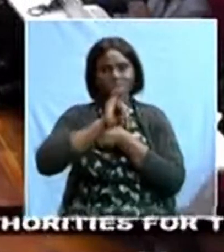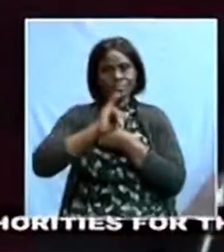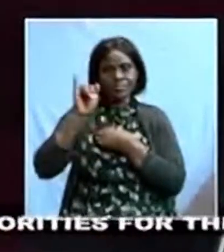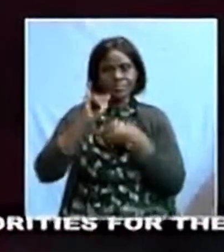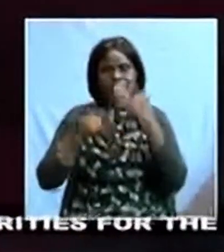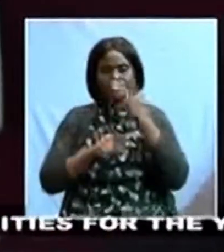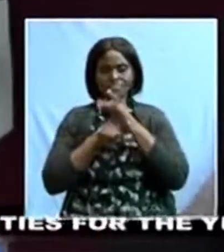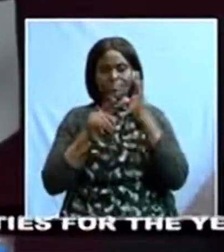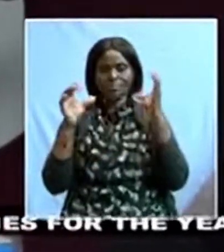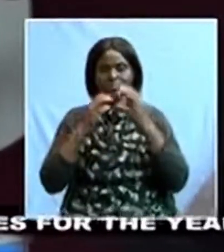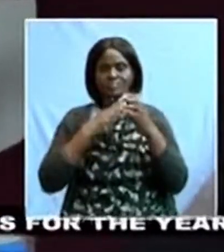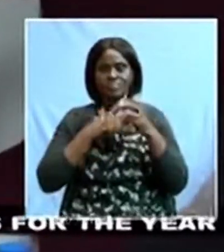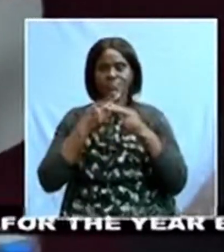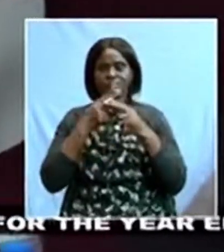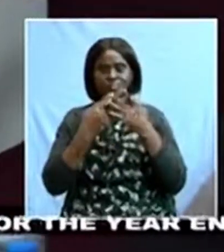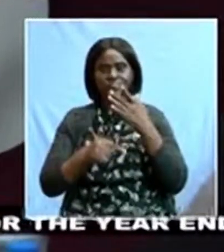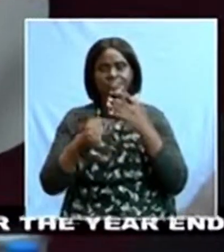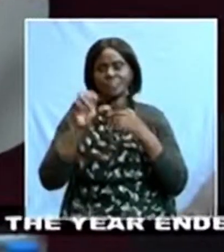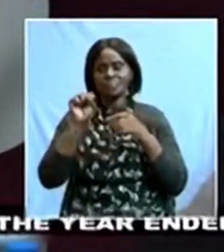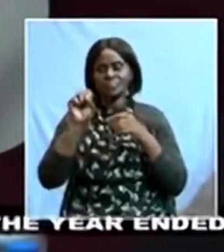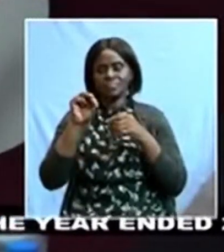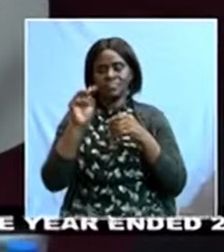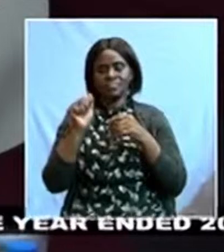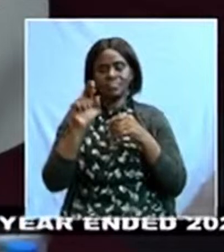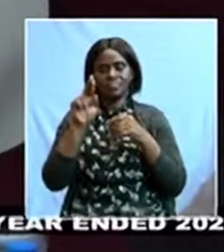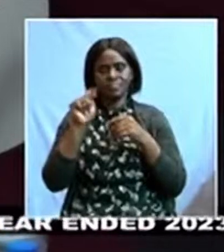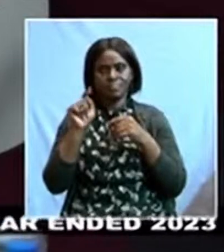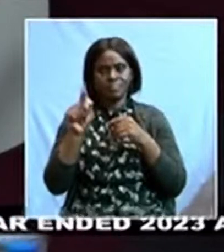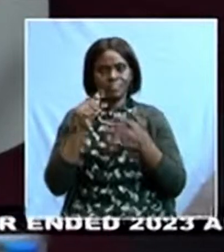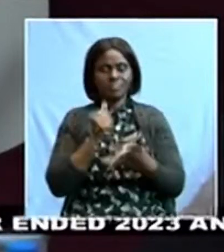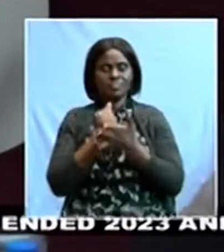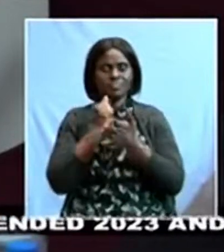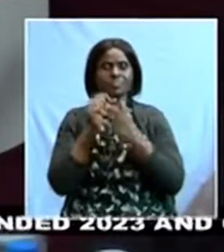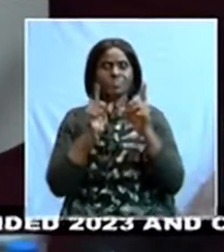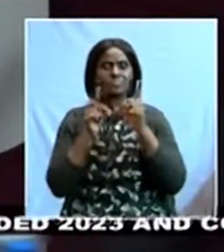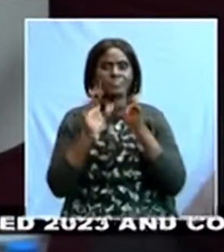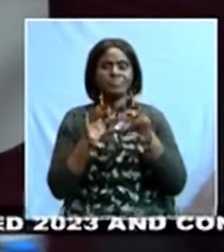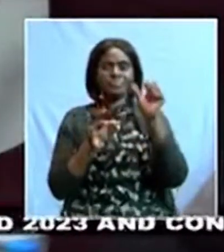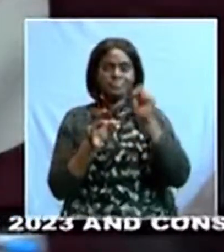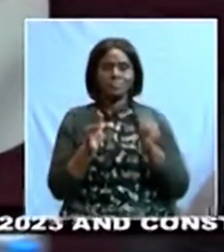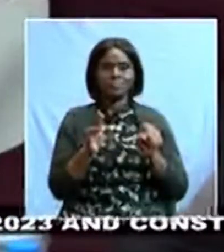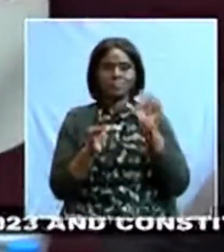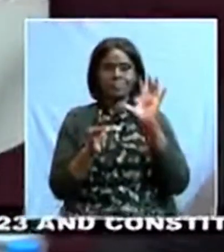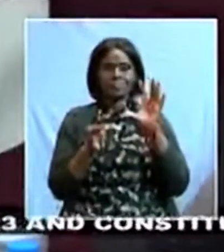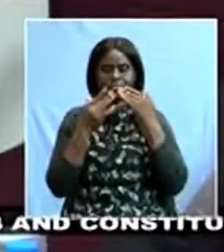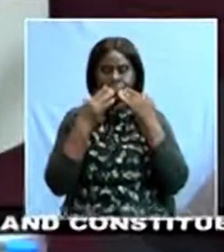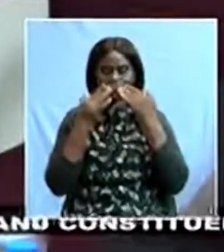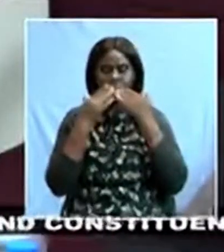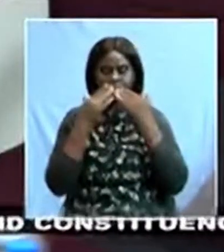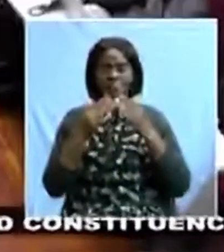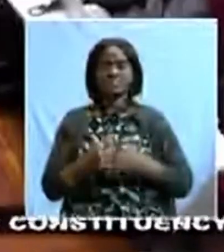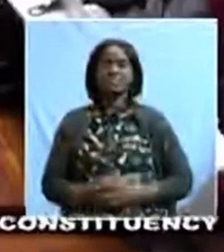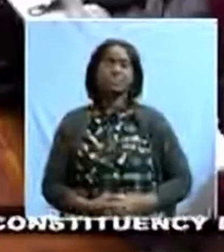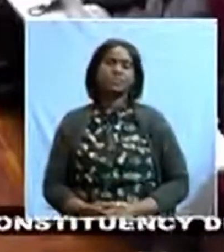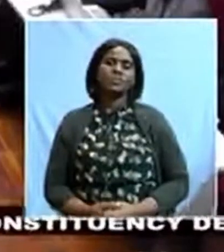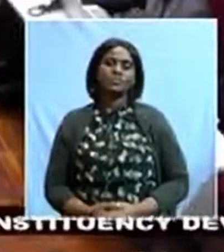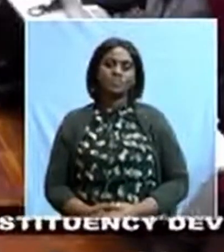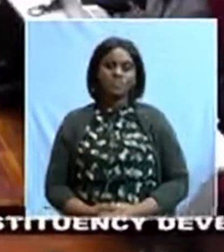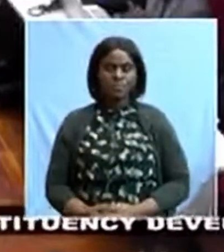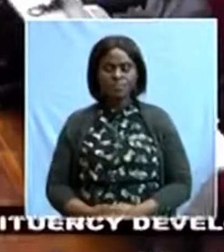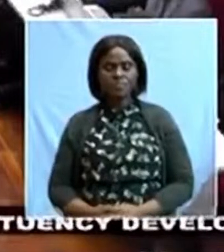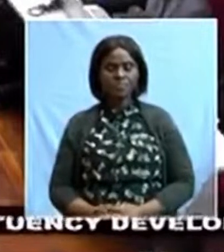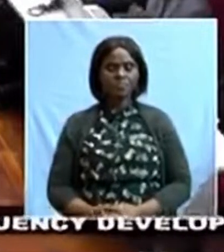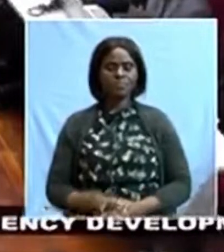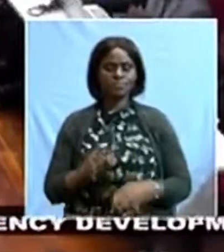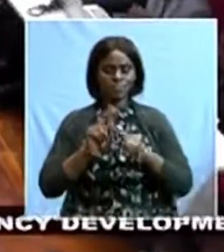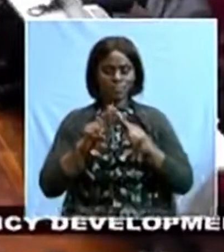Town Council. My name is Martin Oni, Assistant Director, Southern Province. Thank you. Thank you. Thank